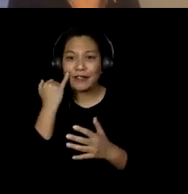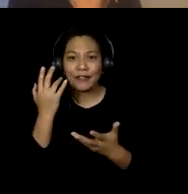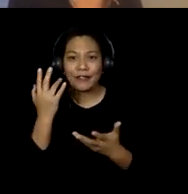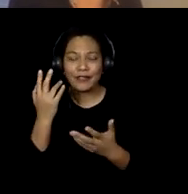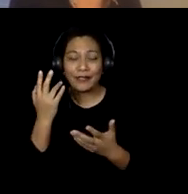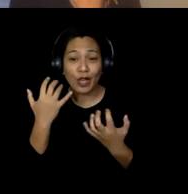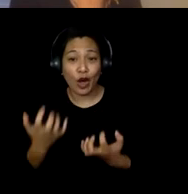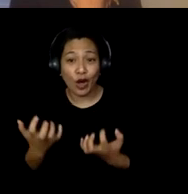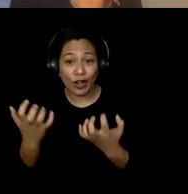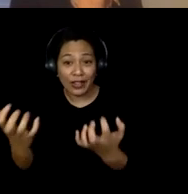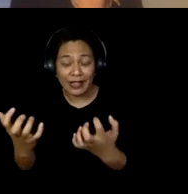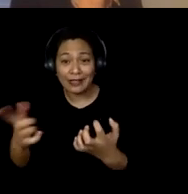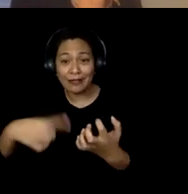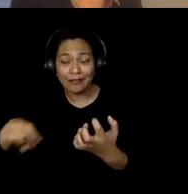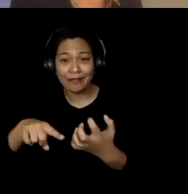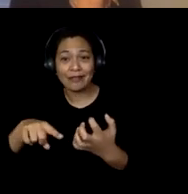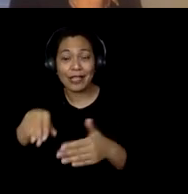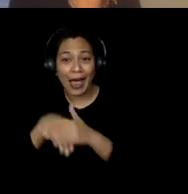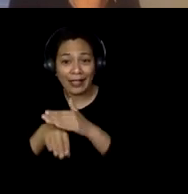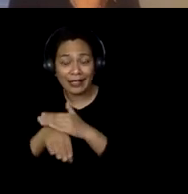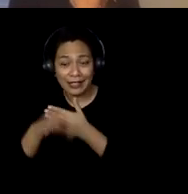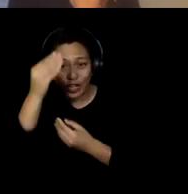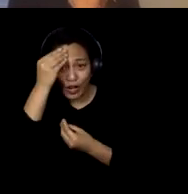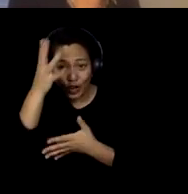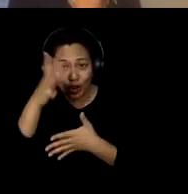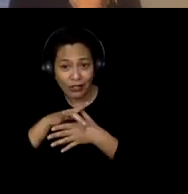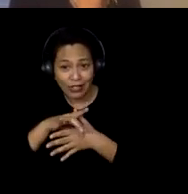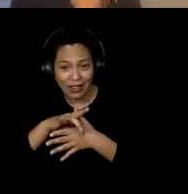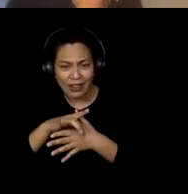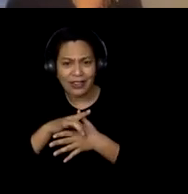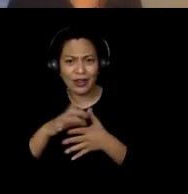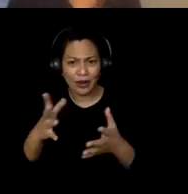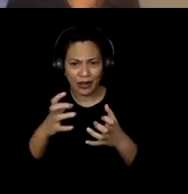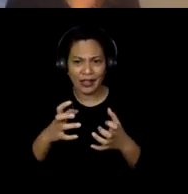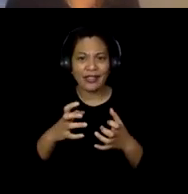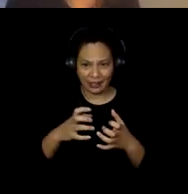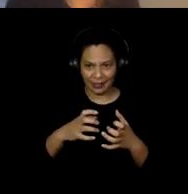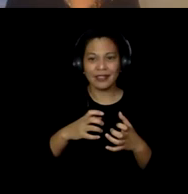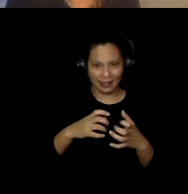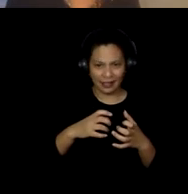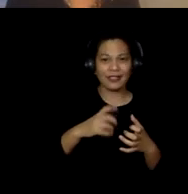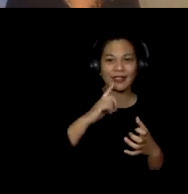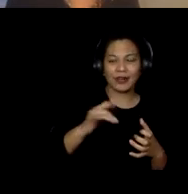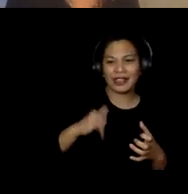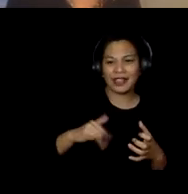Anywhere where our audiences are accessing content, we want our content to surface there.